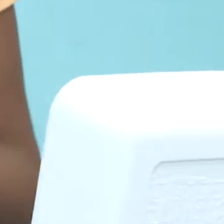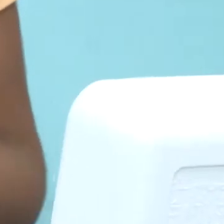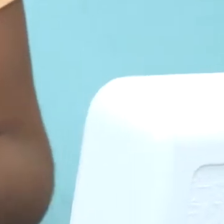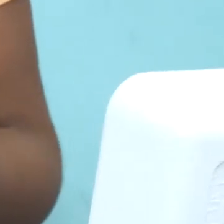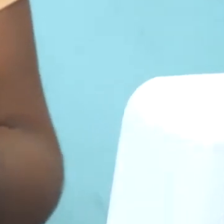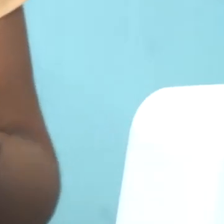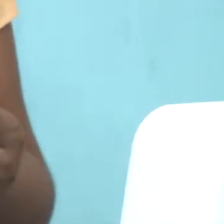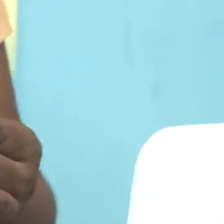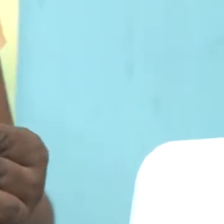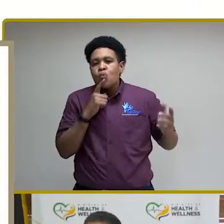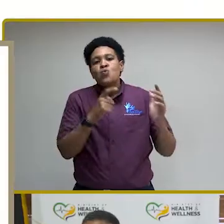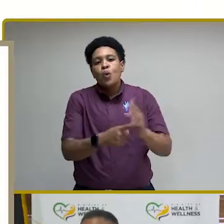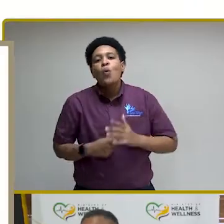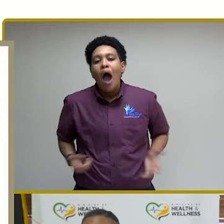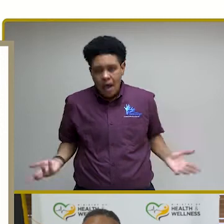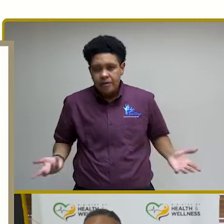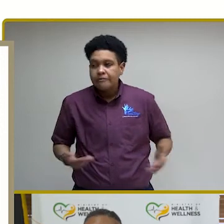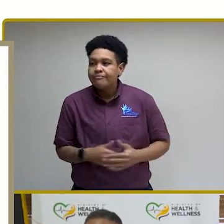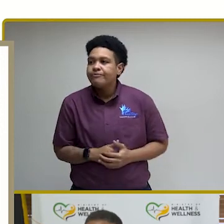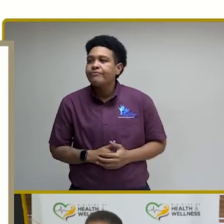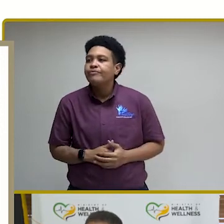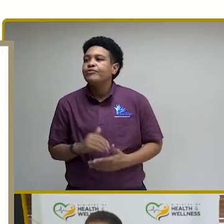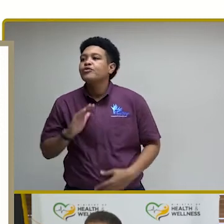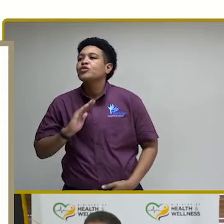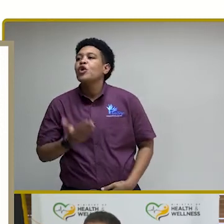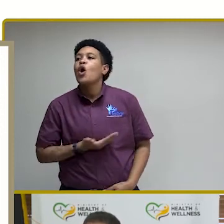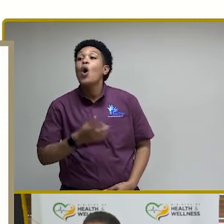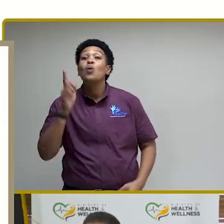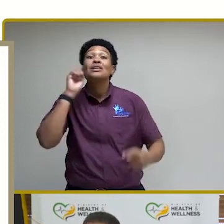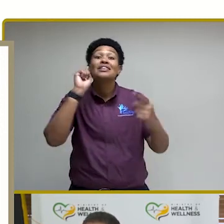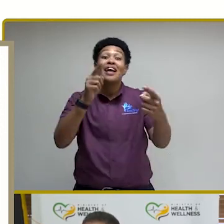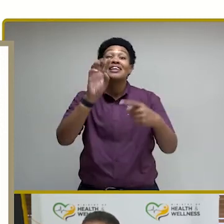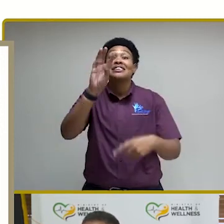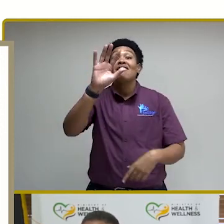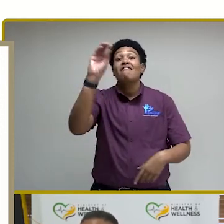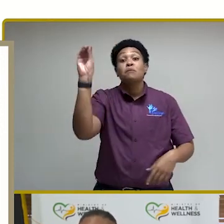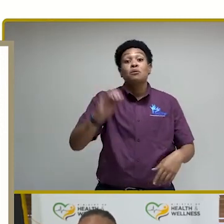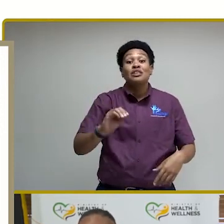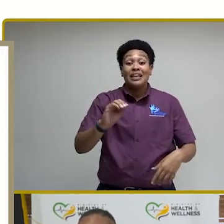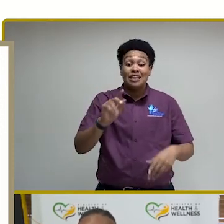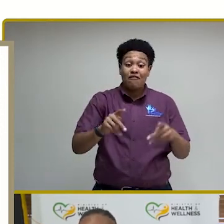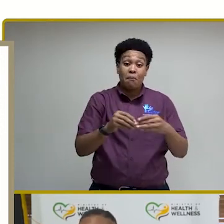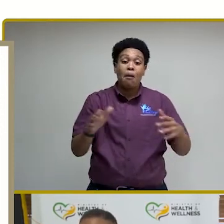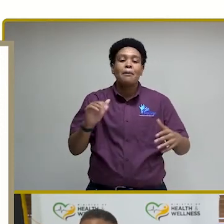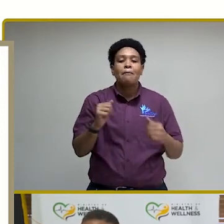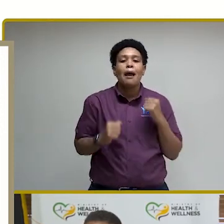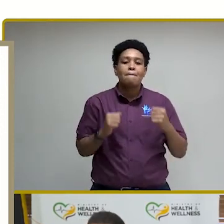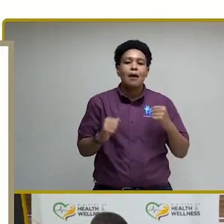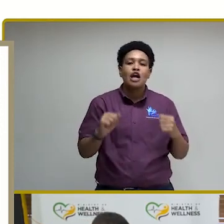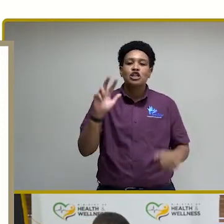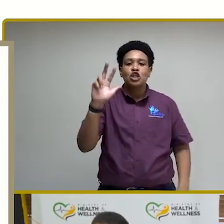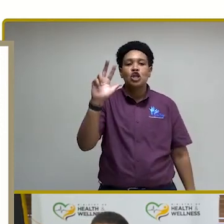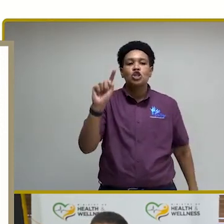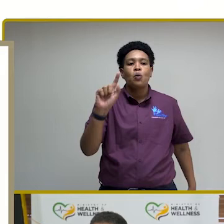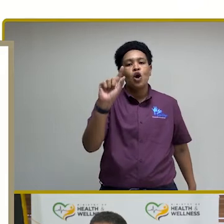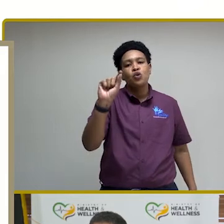vaccination. So our target is 65% of the population by March 31,